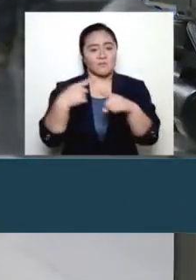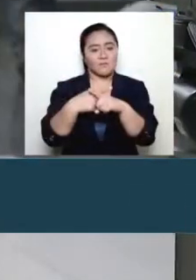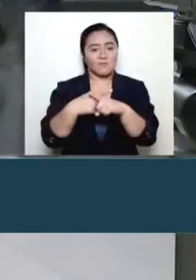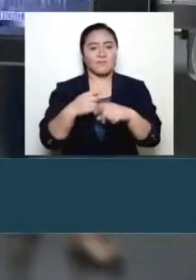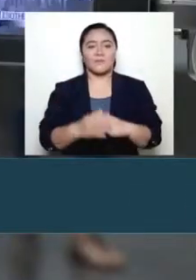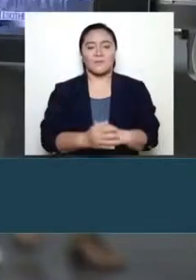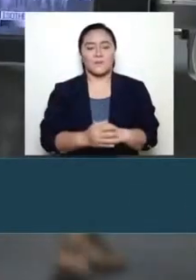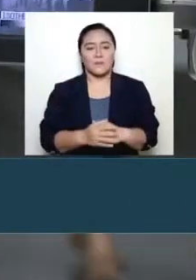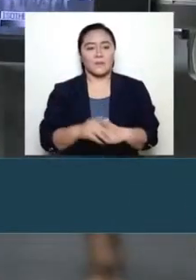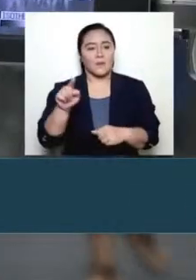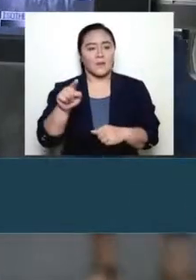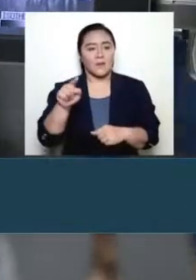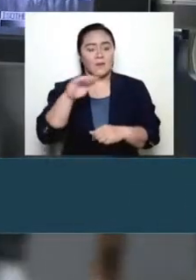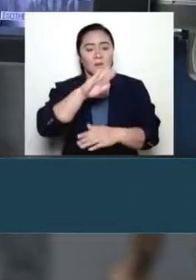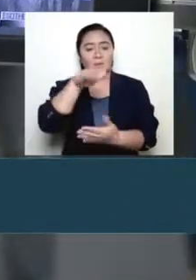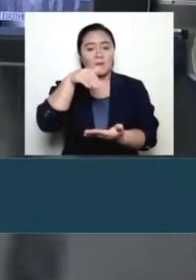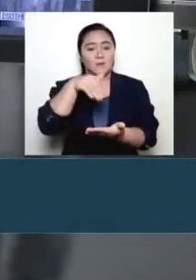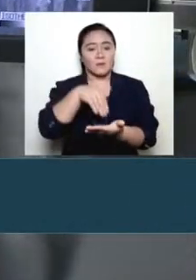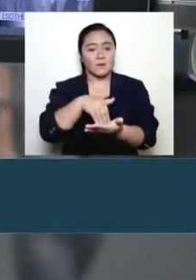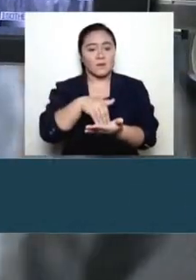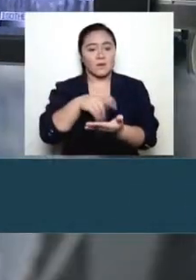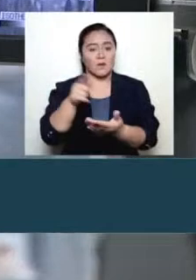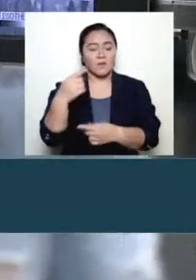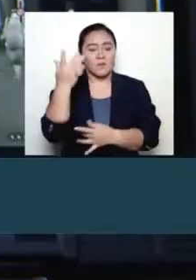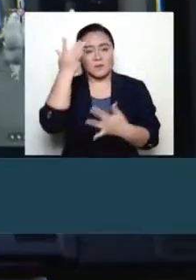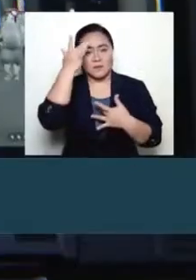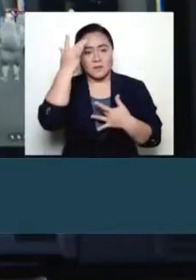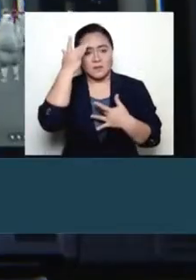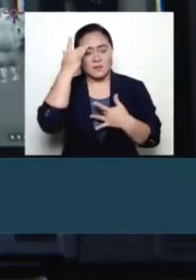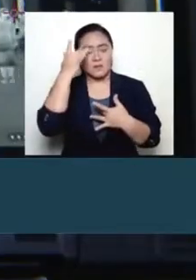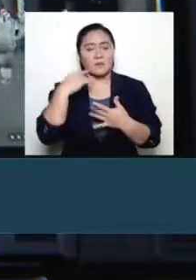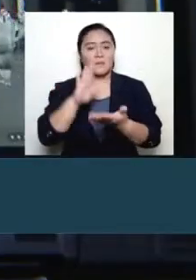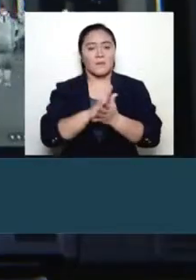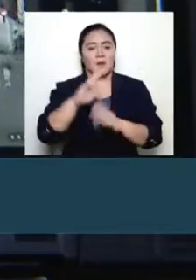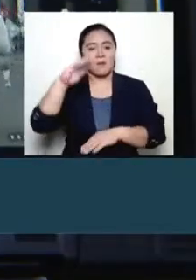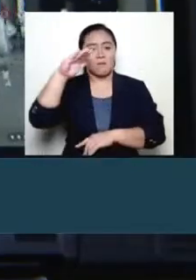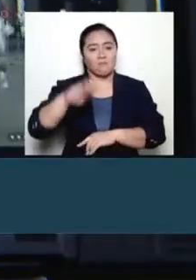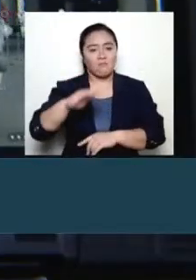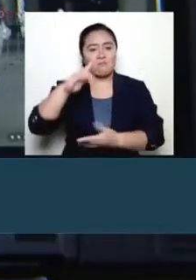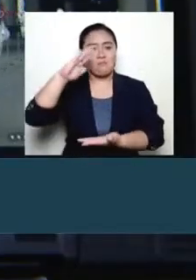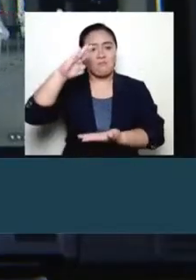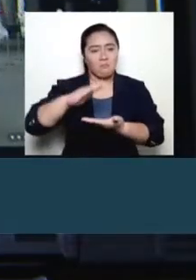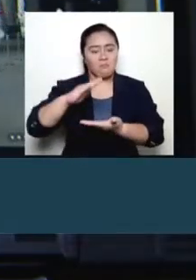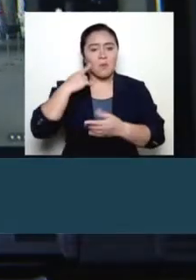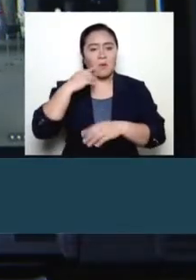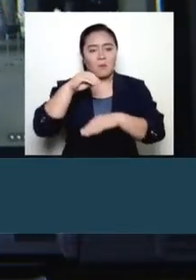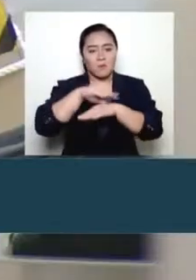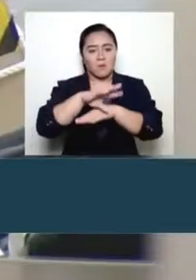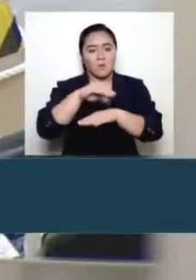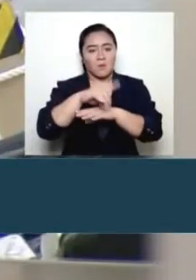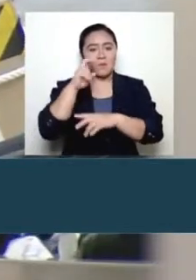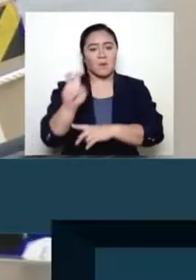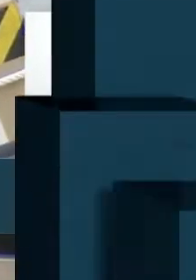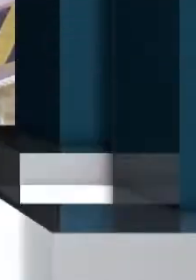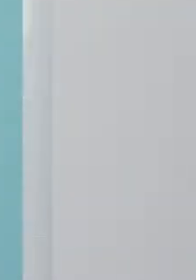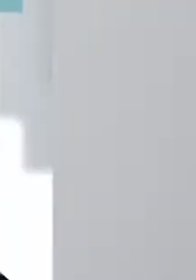FEMA's Centers for Disease Control and Prevention lowers its COVID-19 travel advisory on the